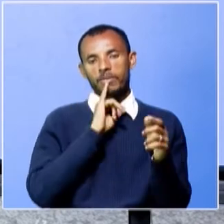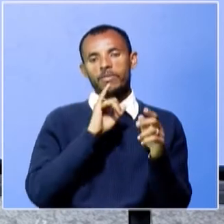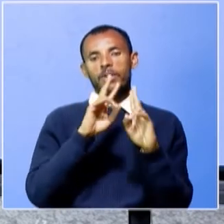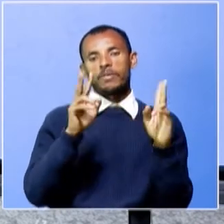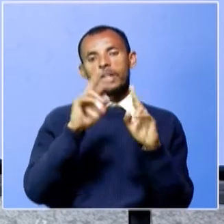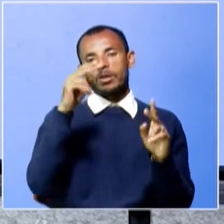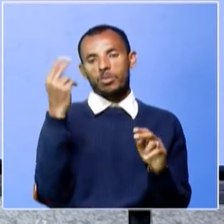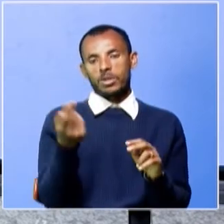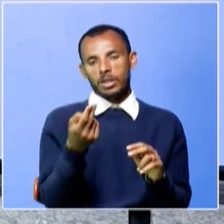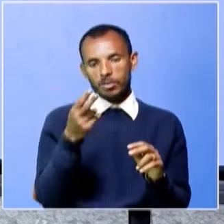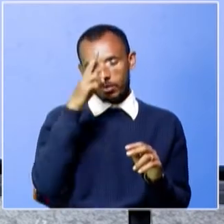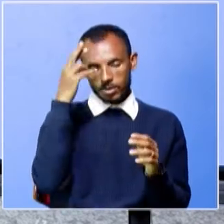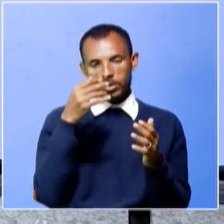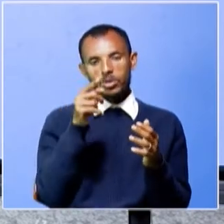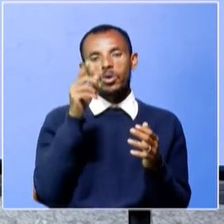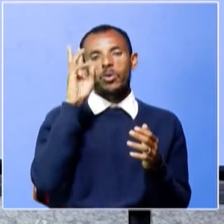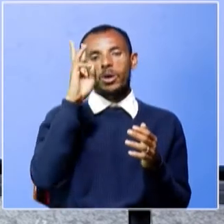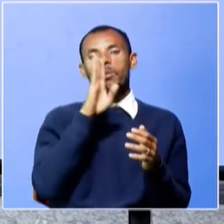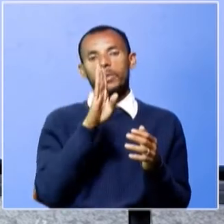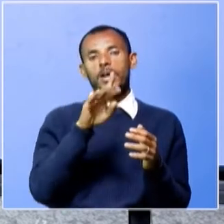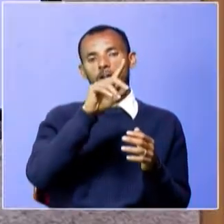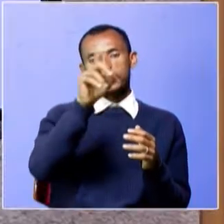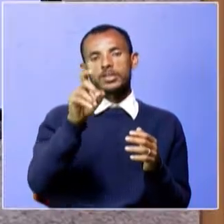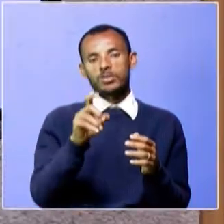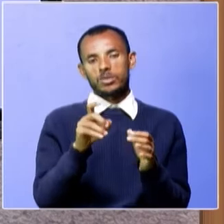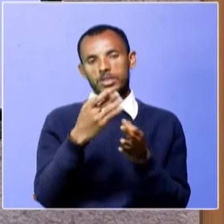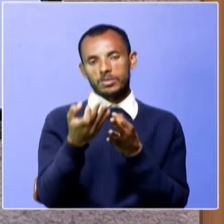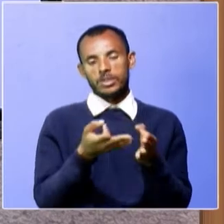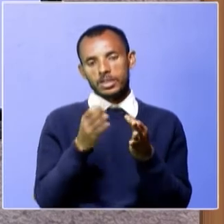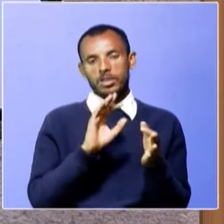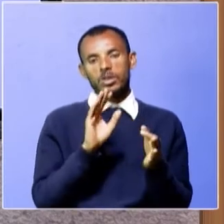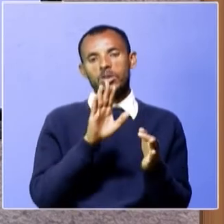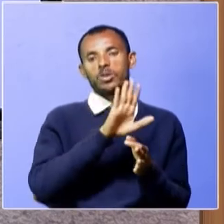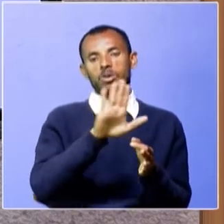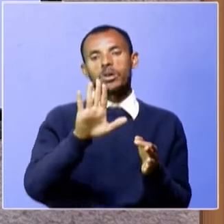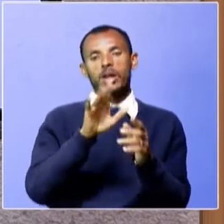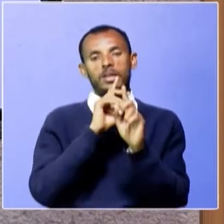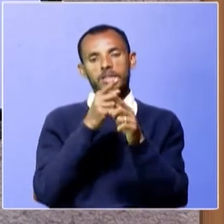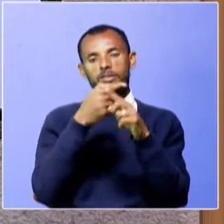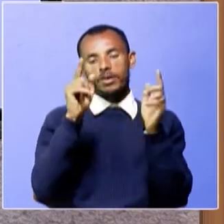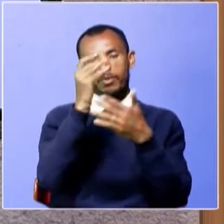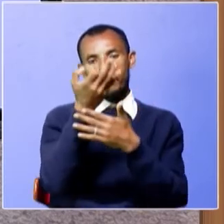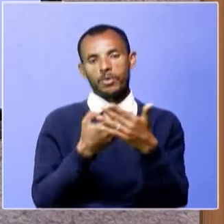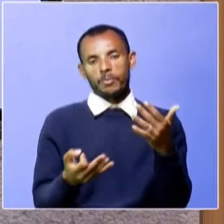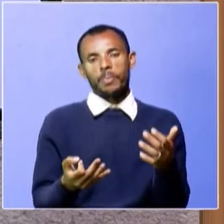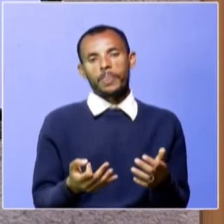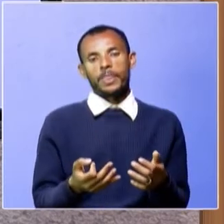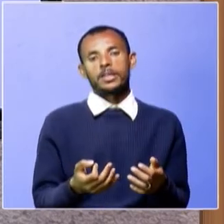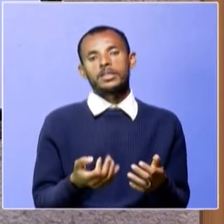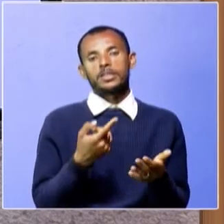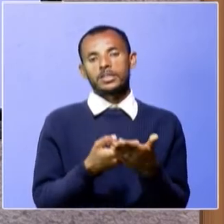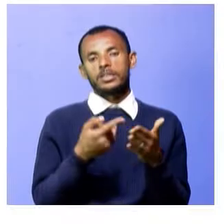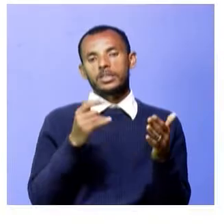very important, because you will be asked to express your answer in different forms. Okay, this can